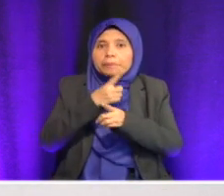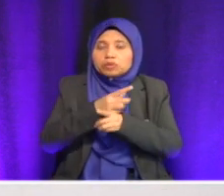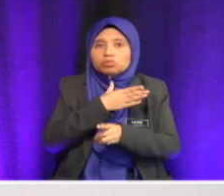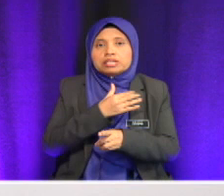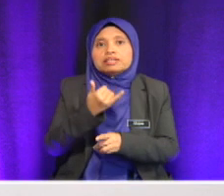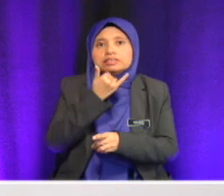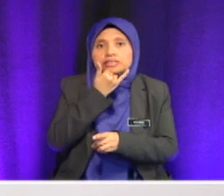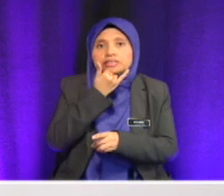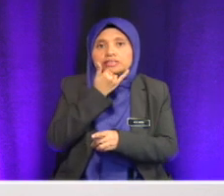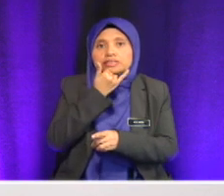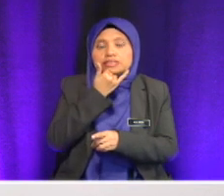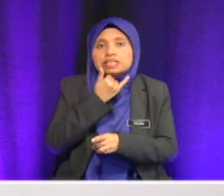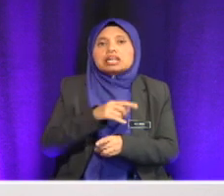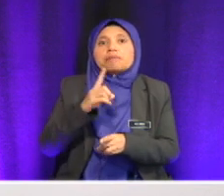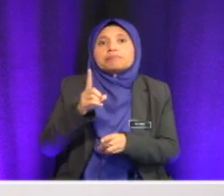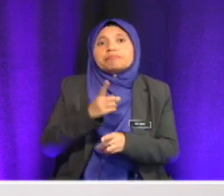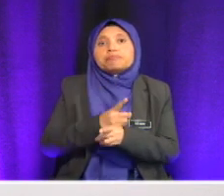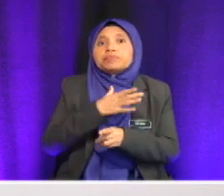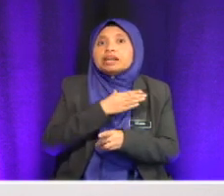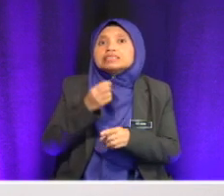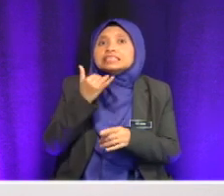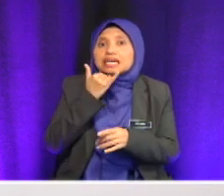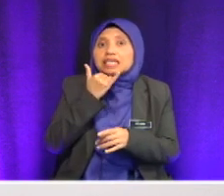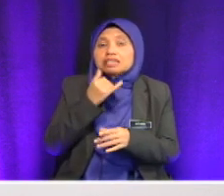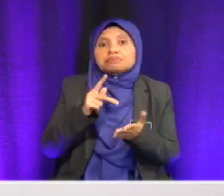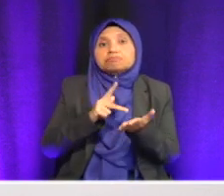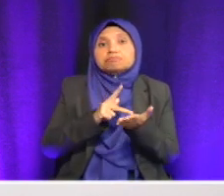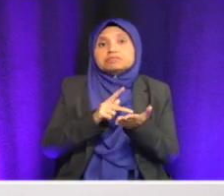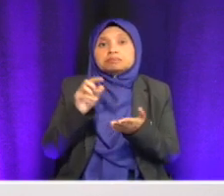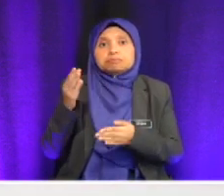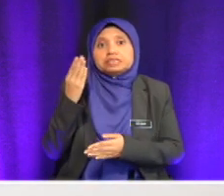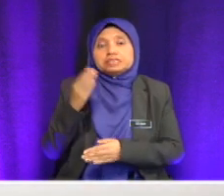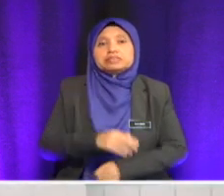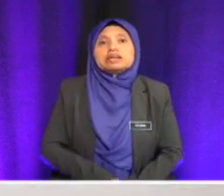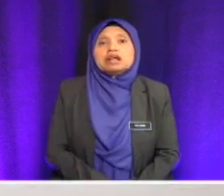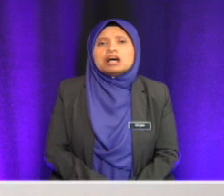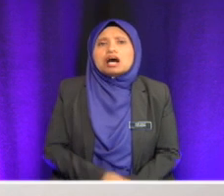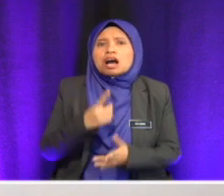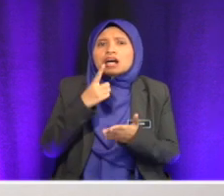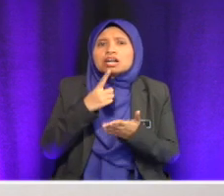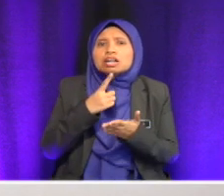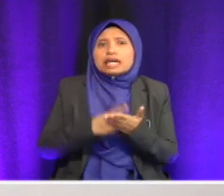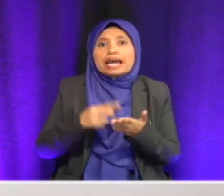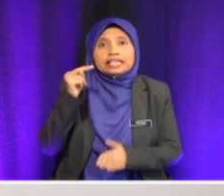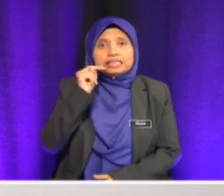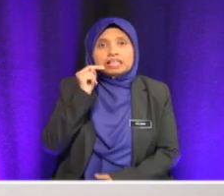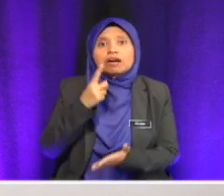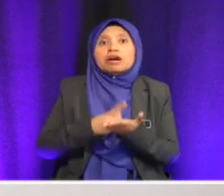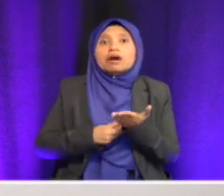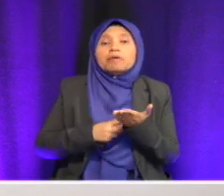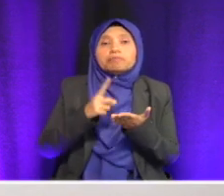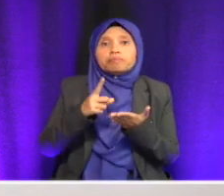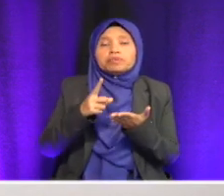decide whether our action will be right or will be wrong, depends on situation. Okay. Yep. And what about Anne? What do you think? What characteristics